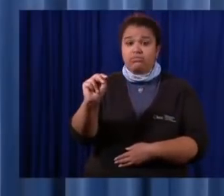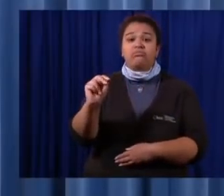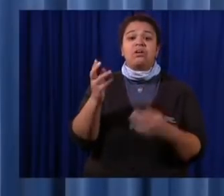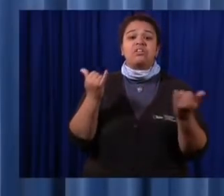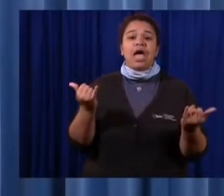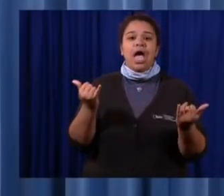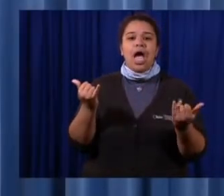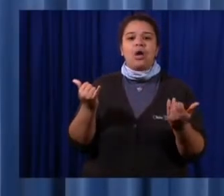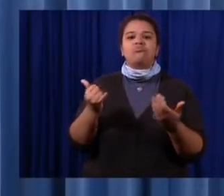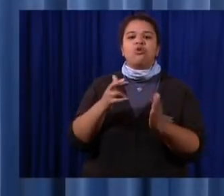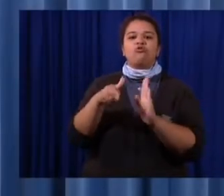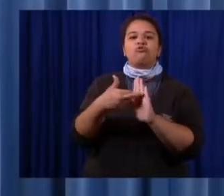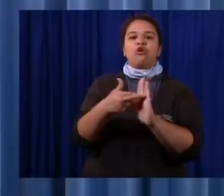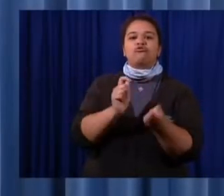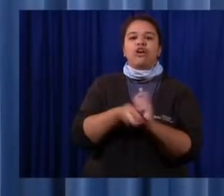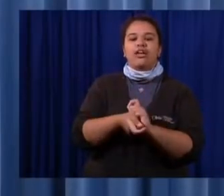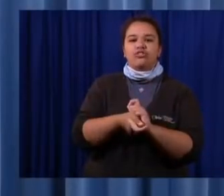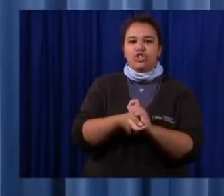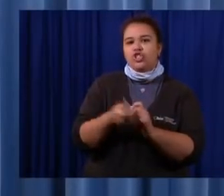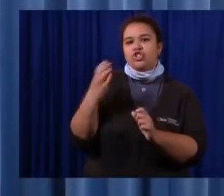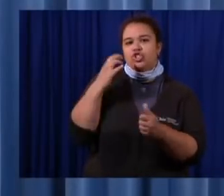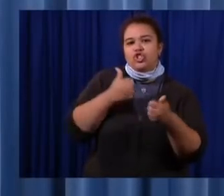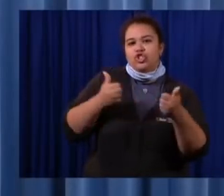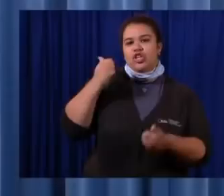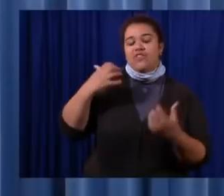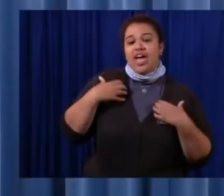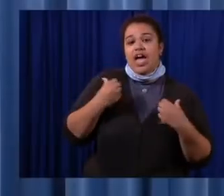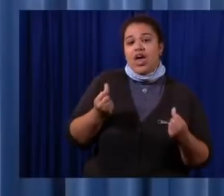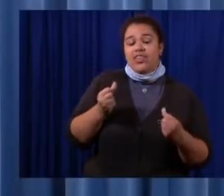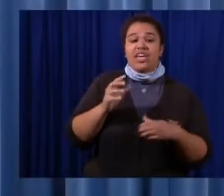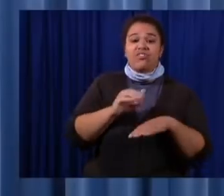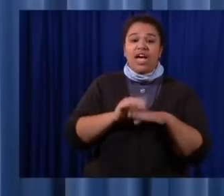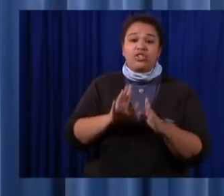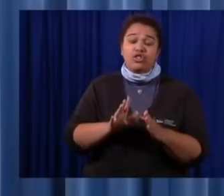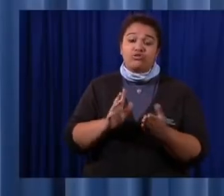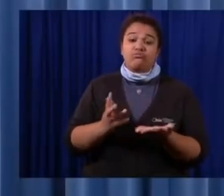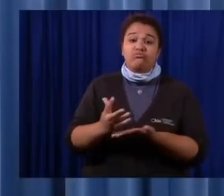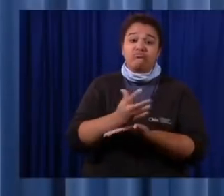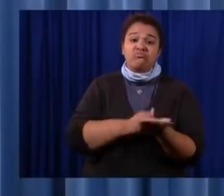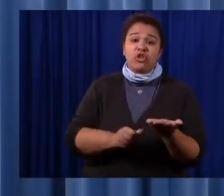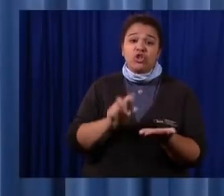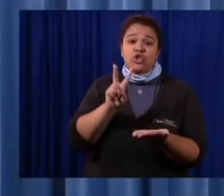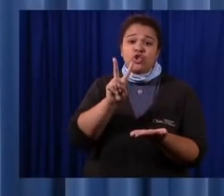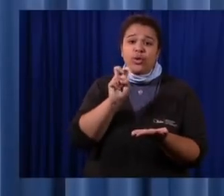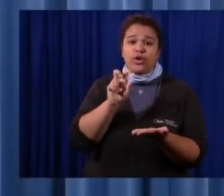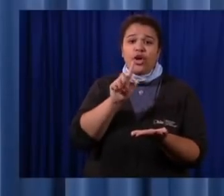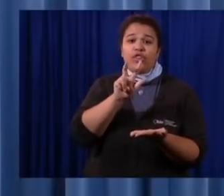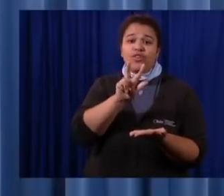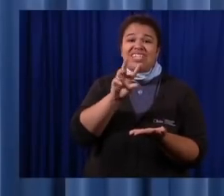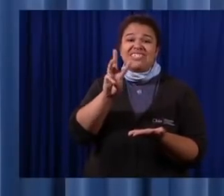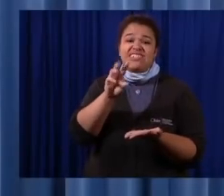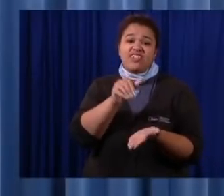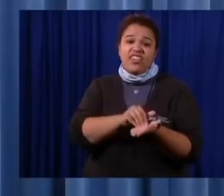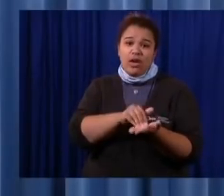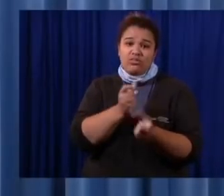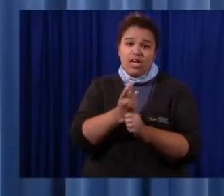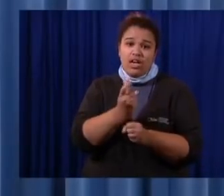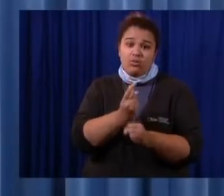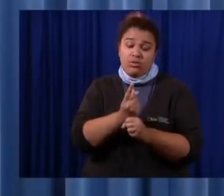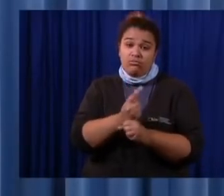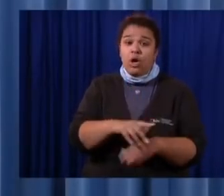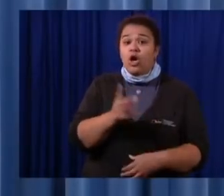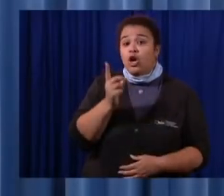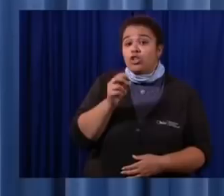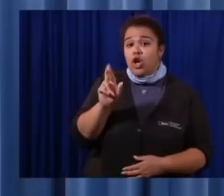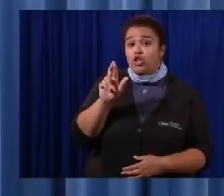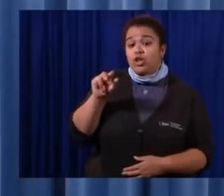Health Advisor, a newly created position with an annual salary of $236,000. Dr. Patrick Oliver is also